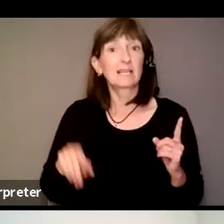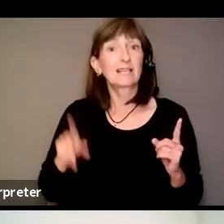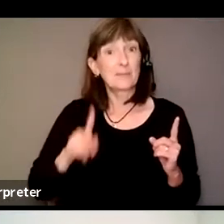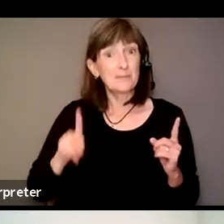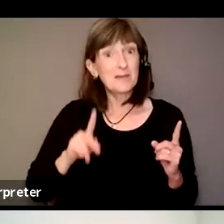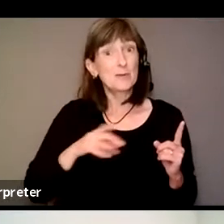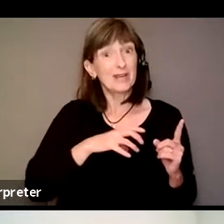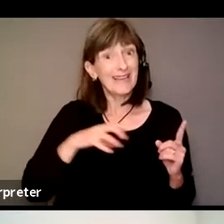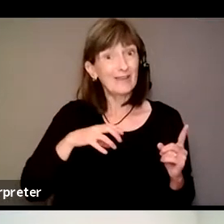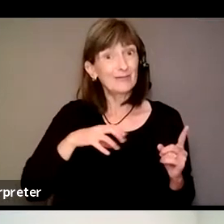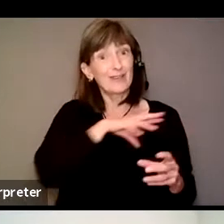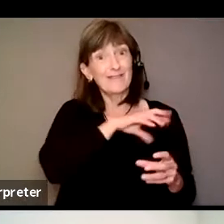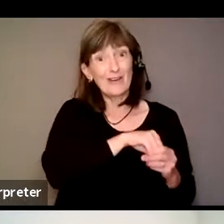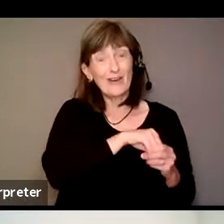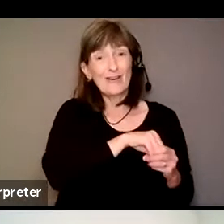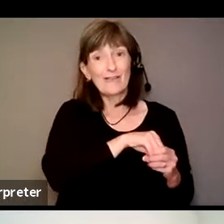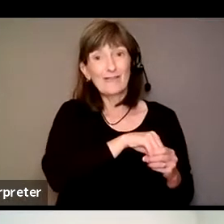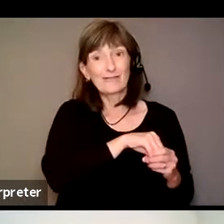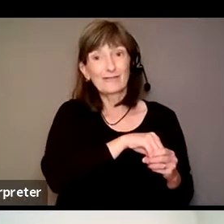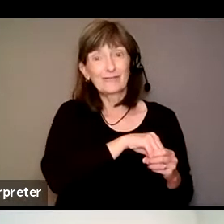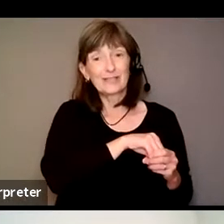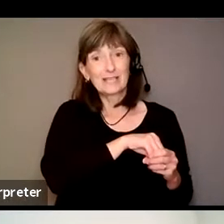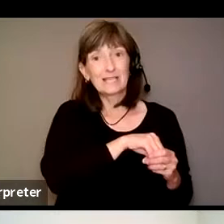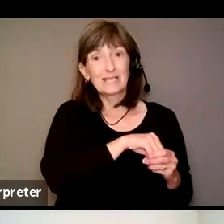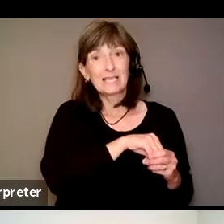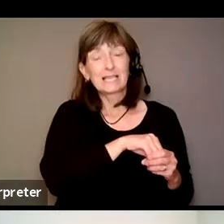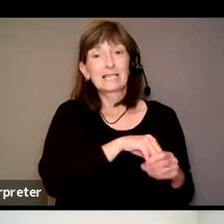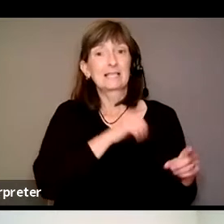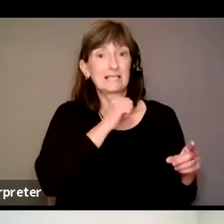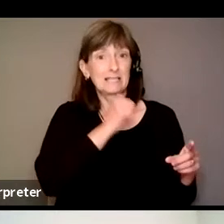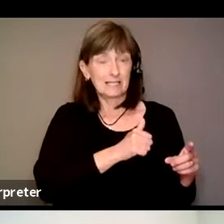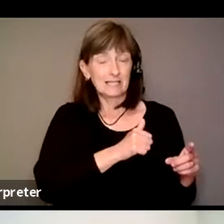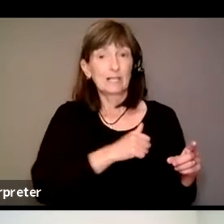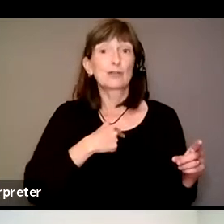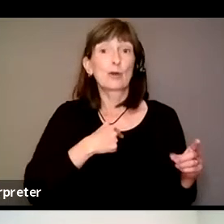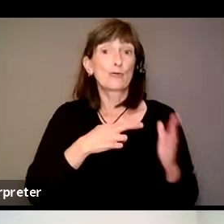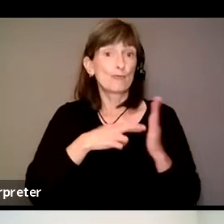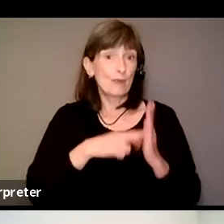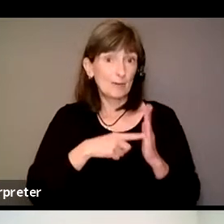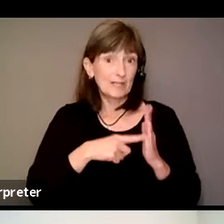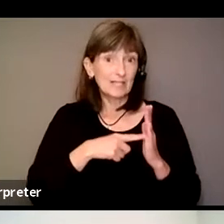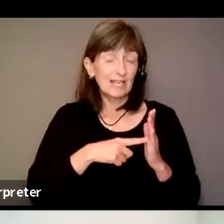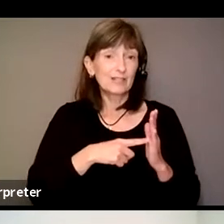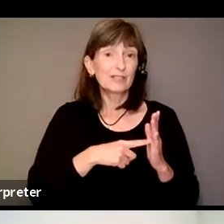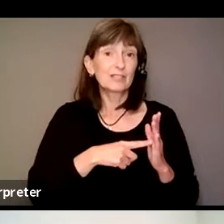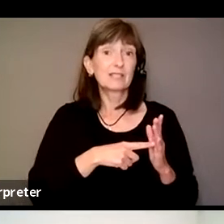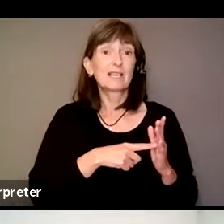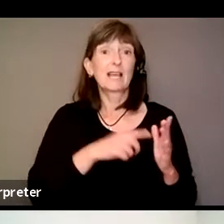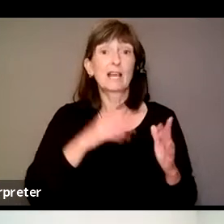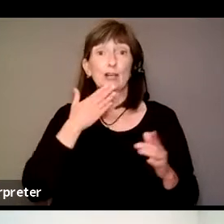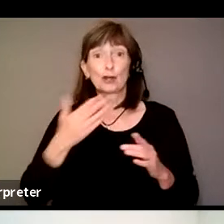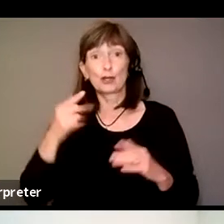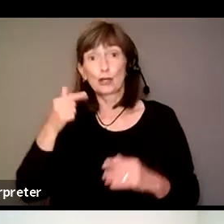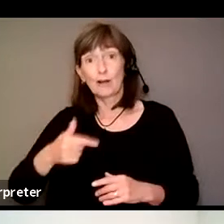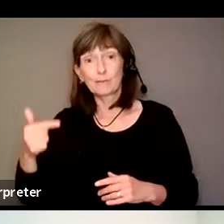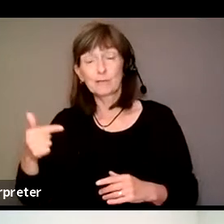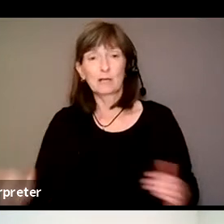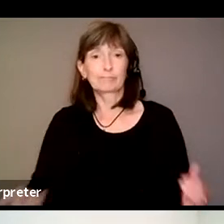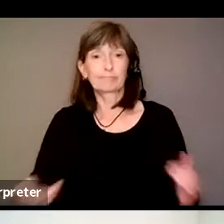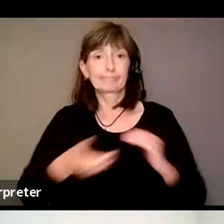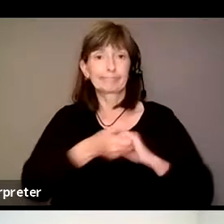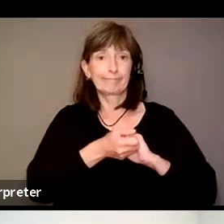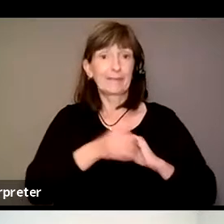making those decisions that had that issue. So representation and effective governance go hand in hand, because if you aren't